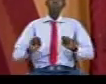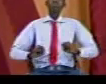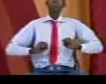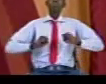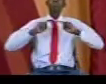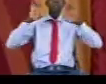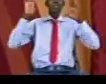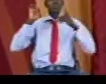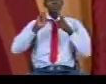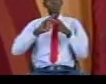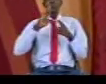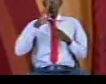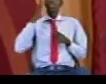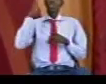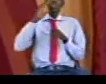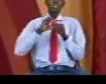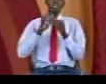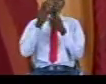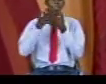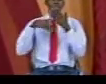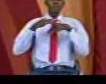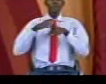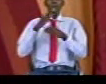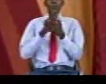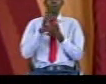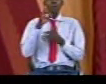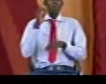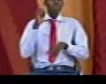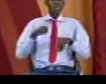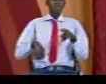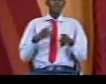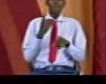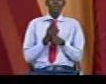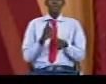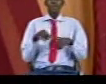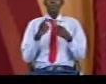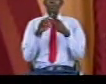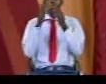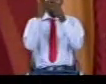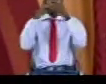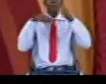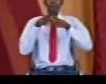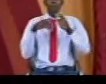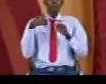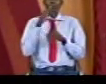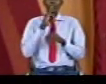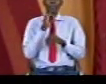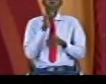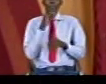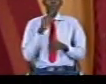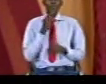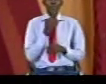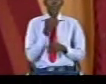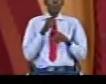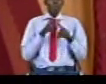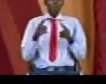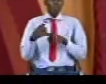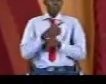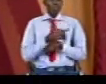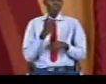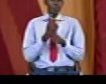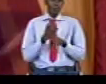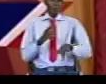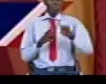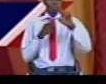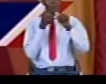get to heaven. A person cannot just accidentally get to heaven. It's not serious, but one day he finds himself in heaven. No, not